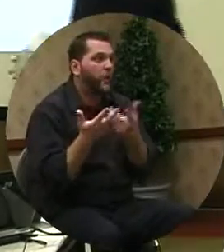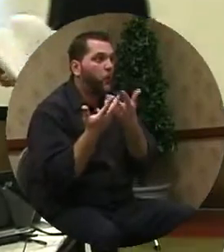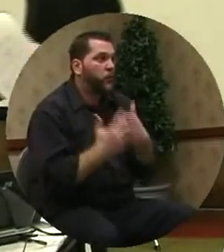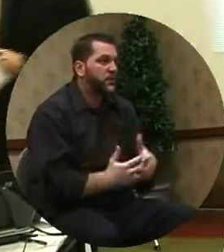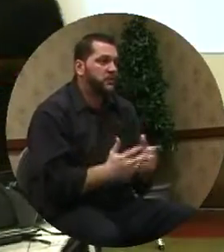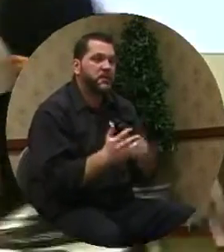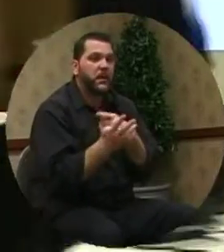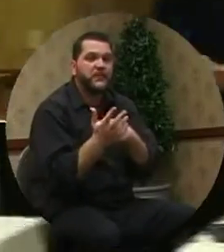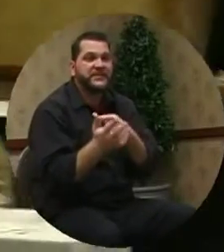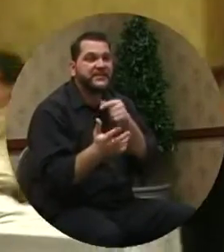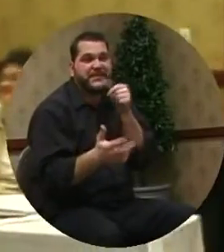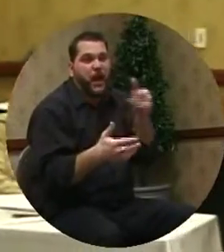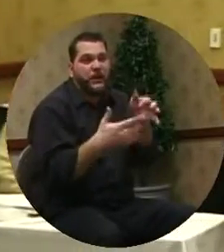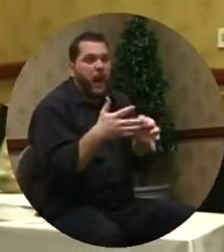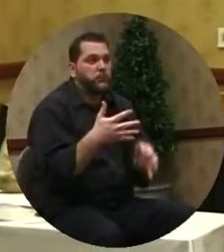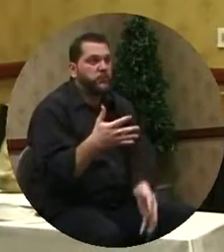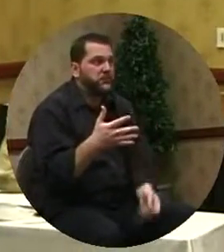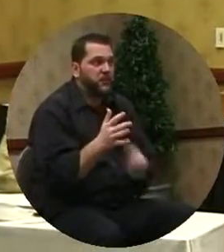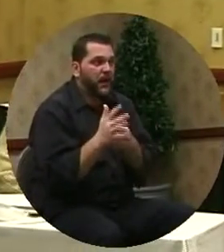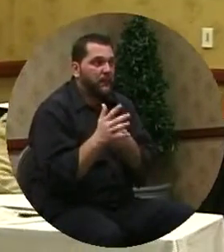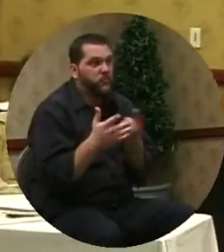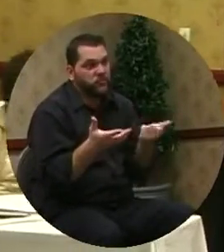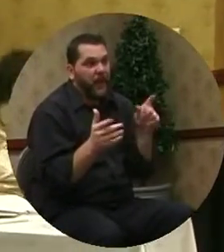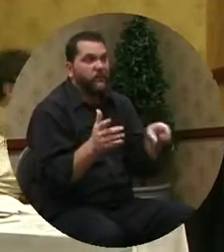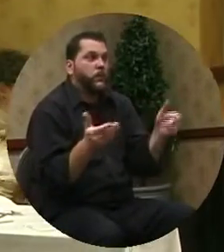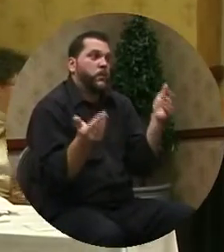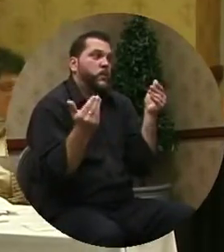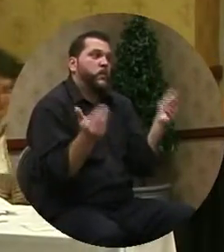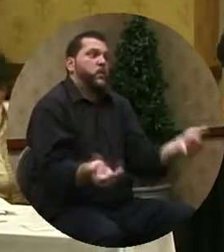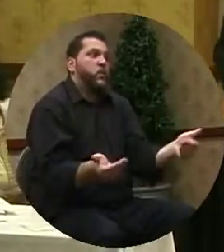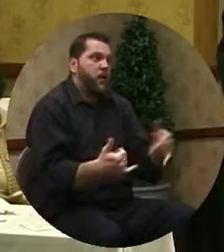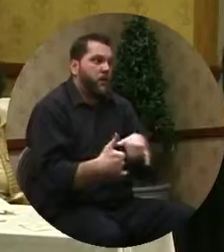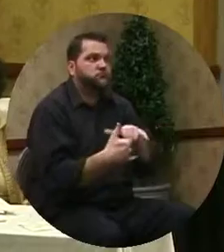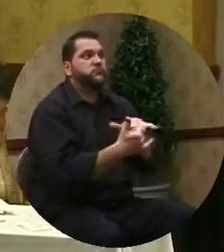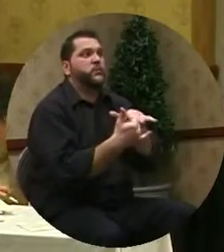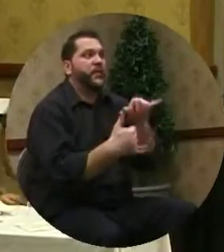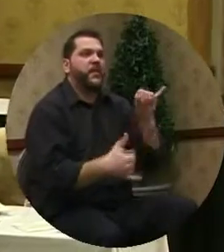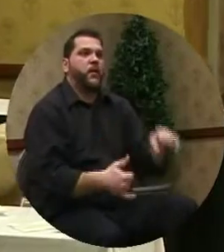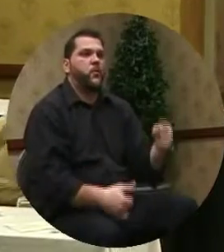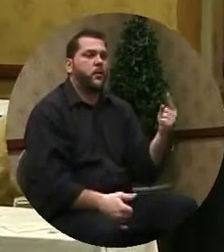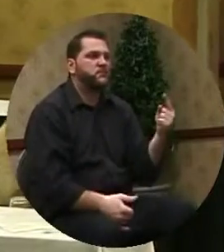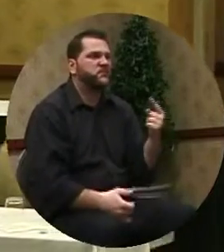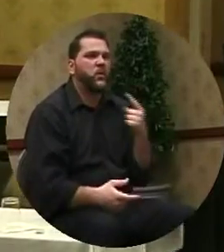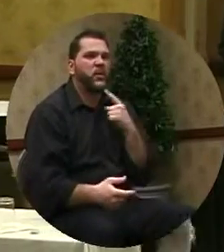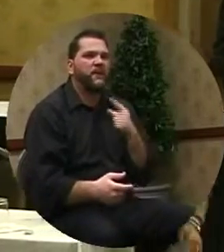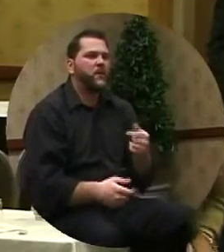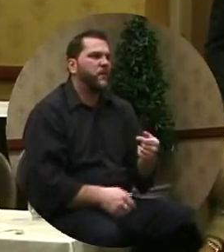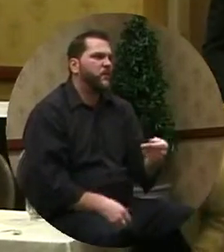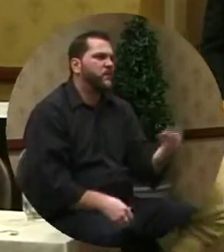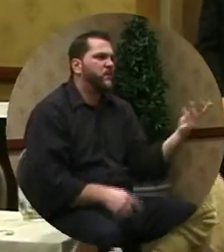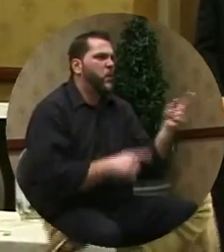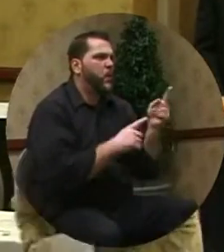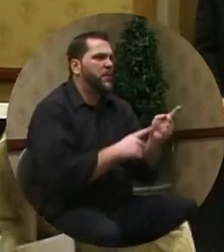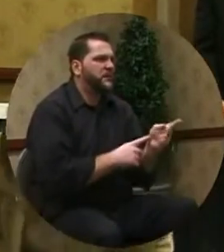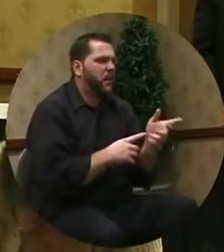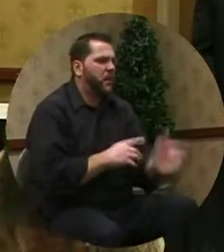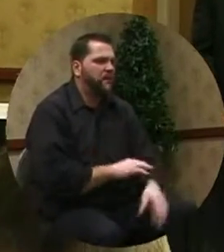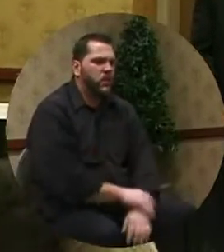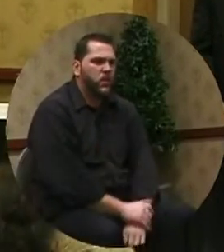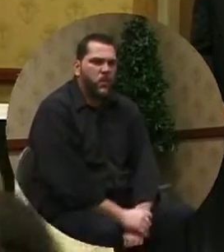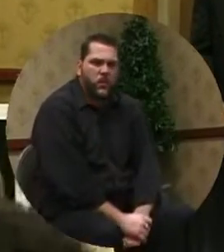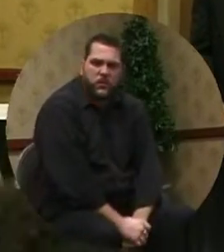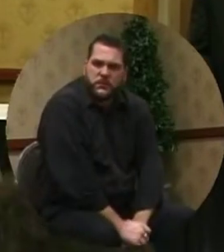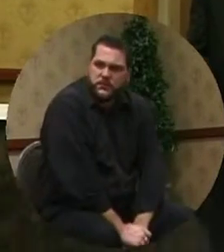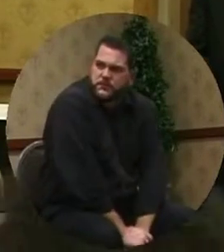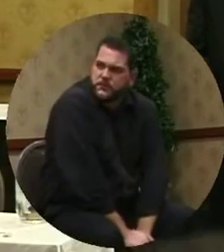Okay, let's go through a couple of other things here in our last few minutes. Want to talk a little bit